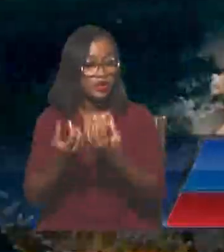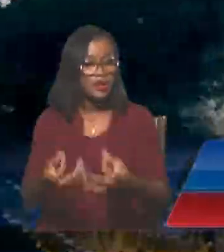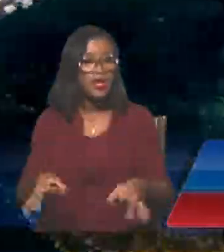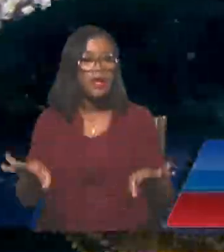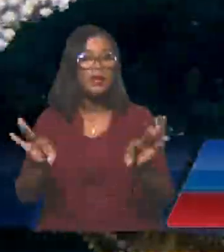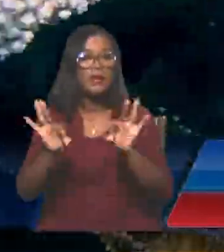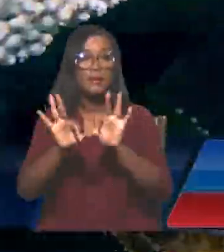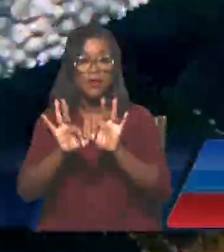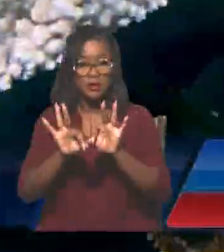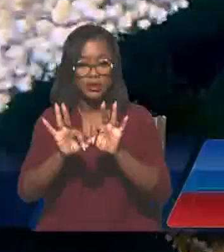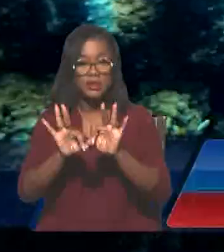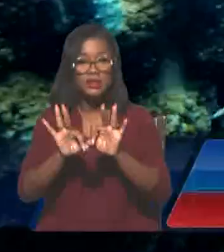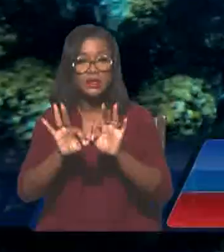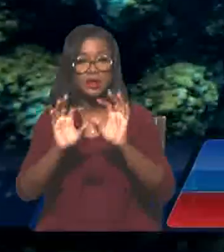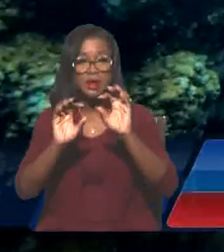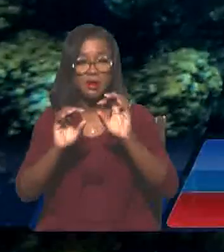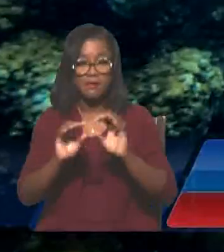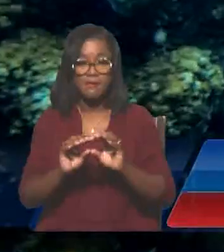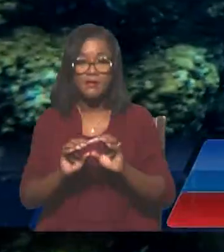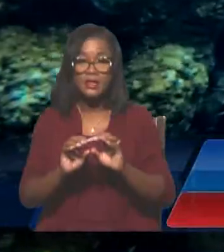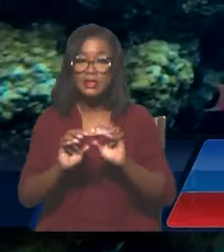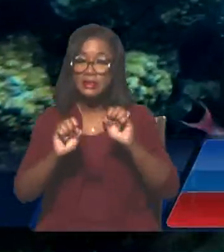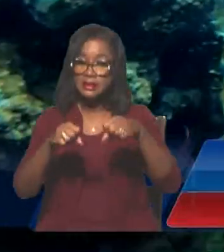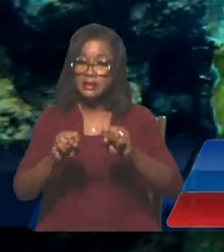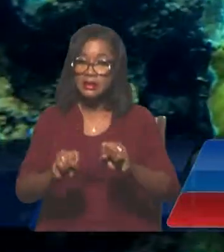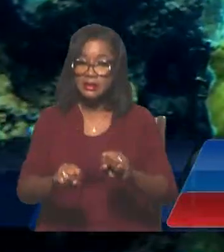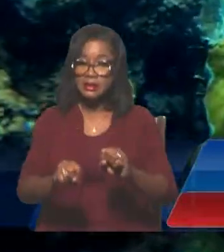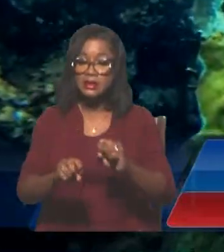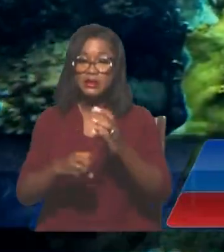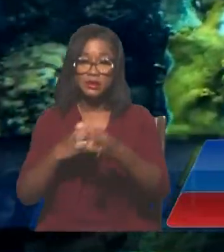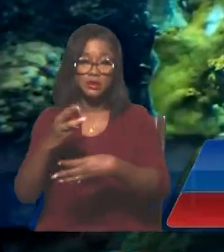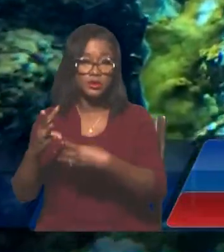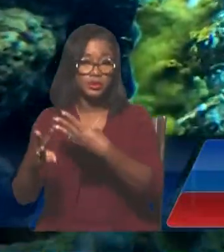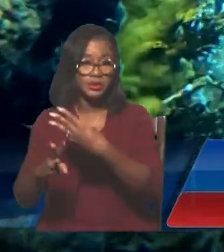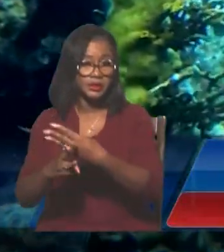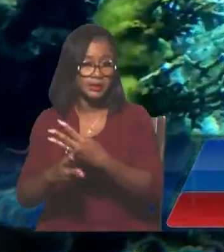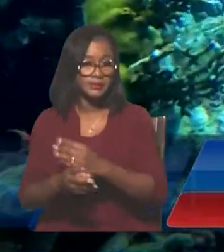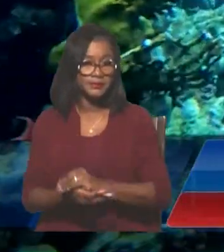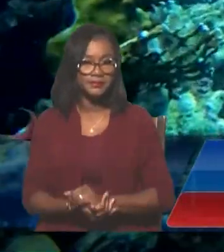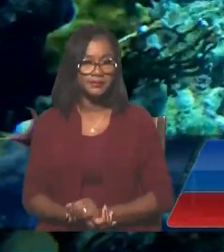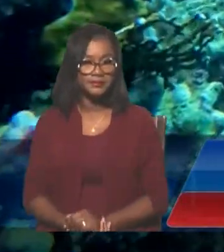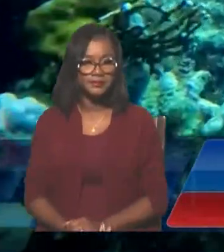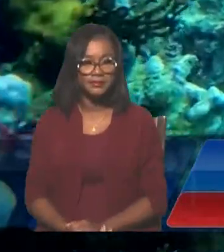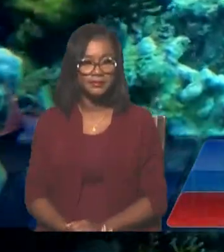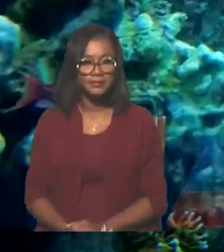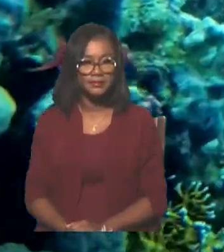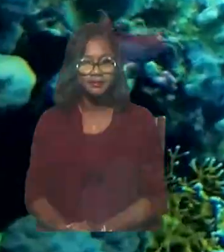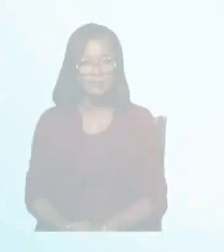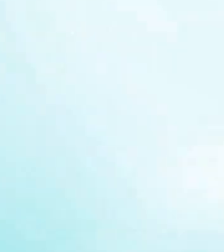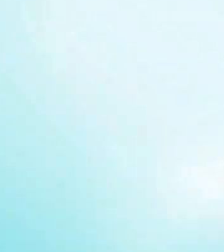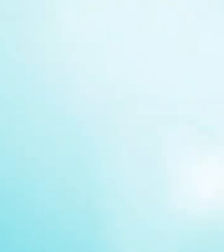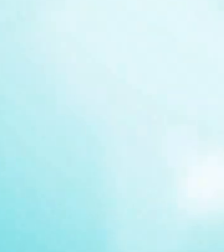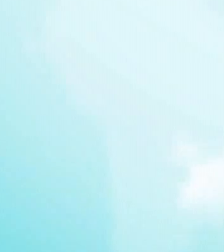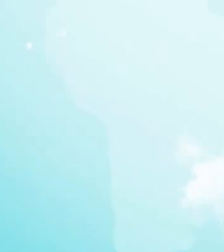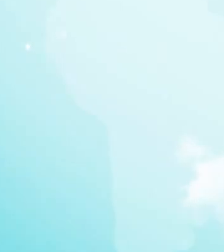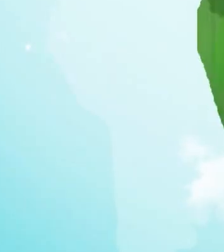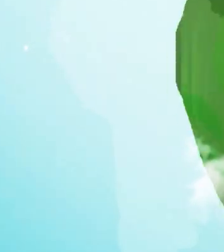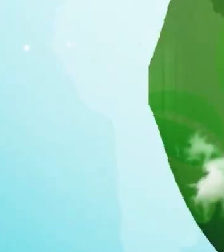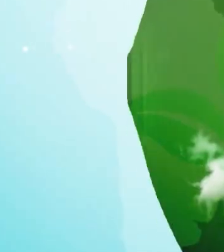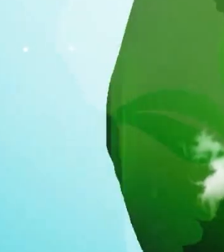of marine ecosystems. I am Ayana Carter, keeping it green for TTT News.